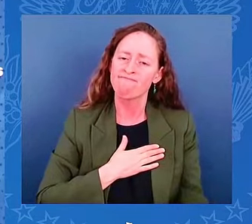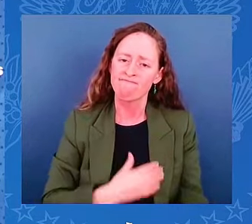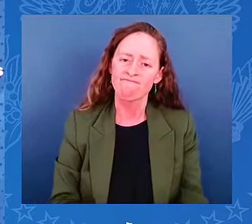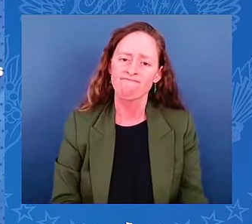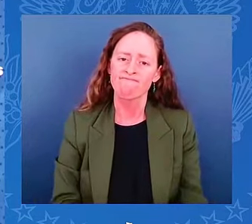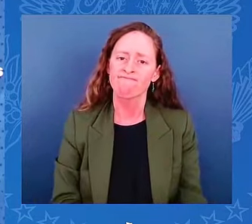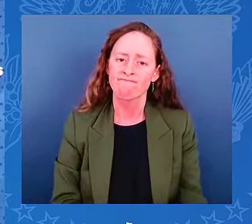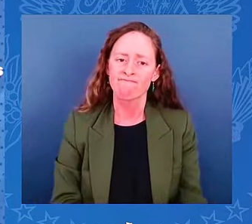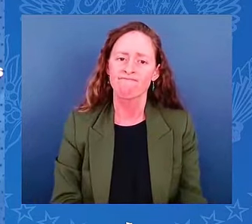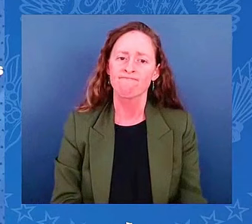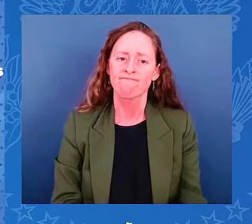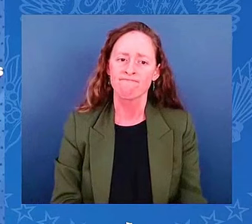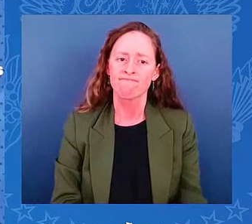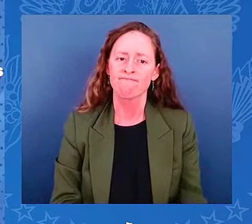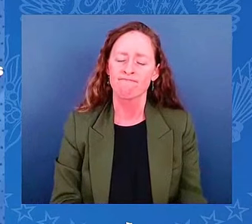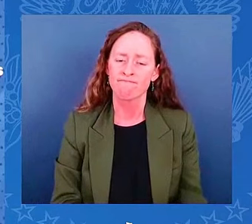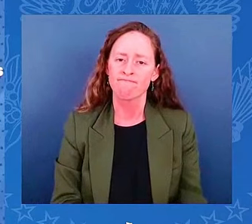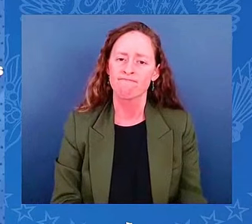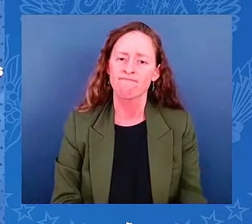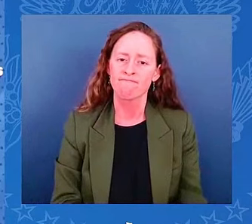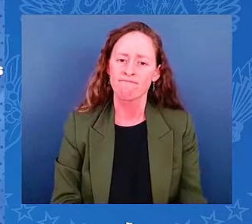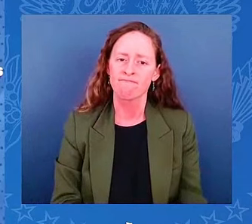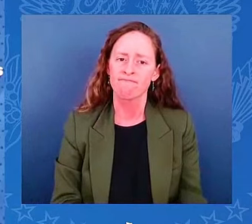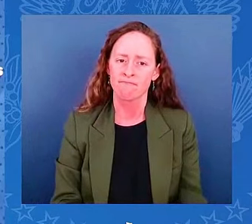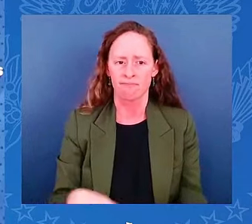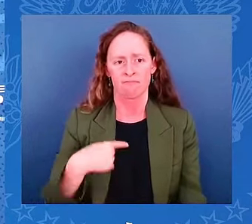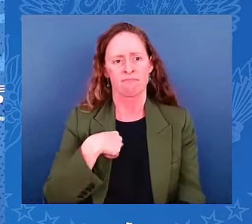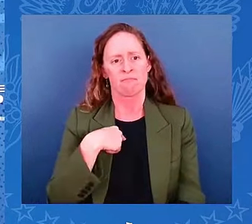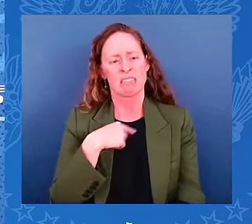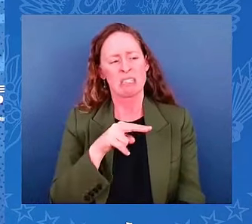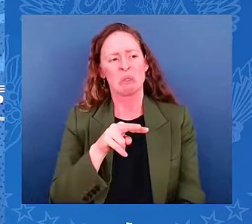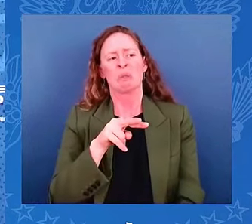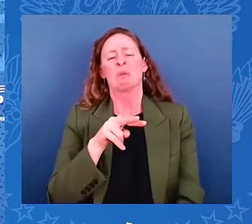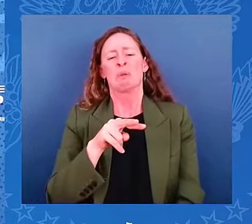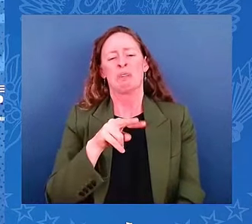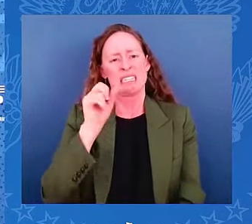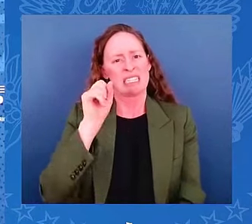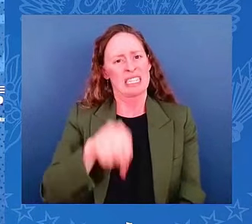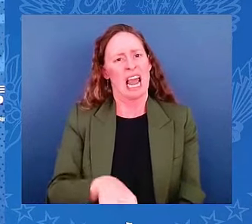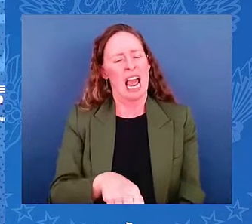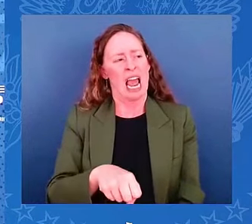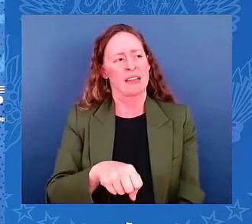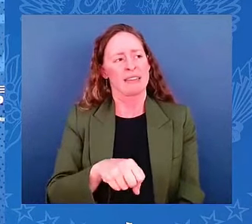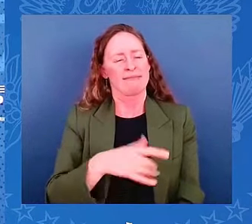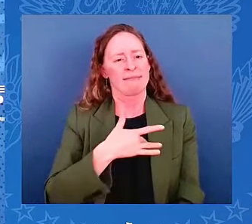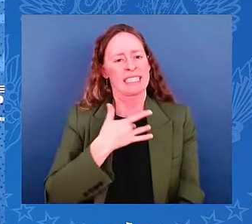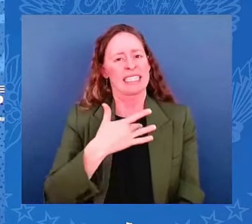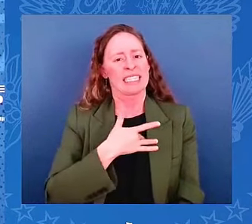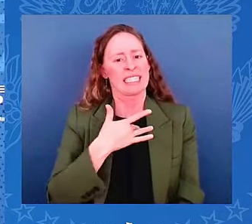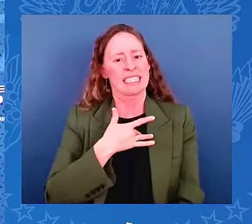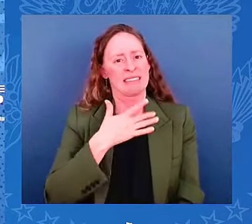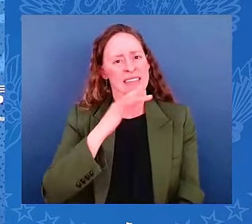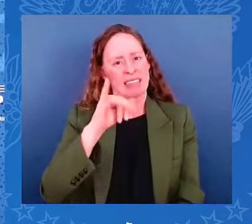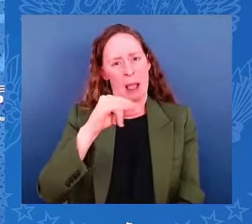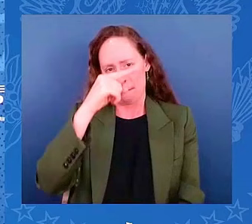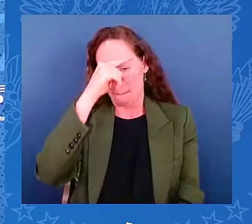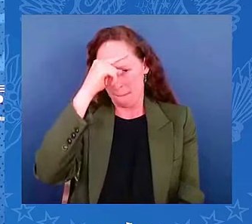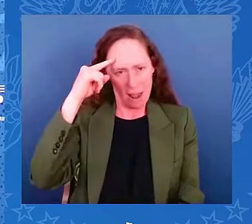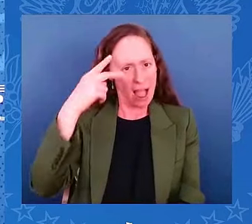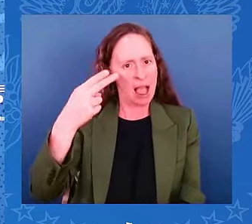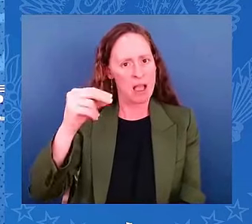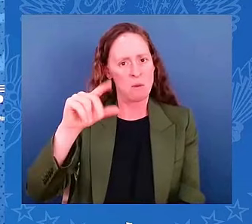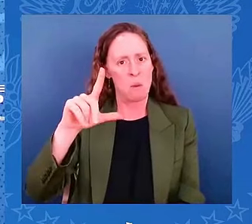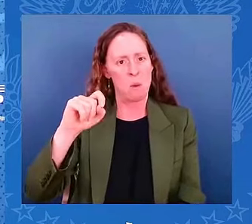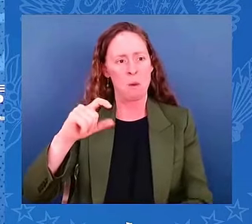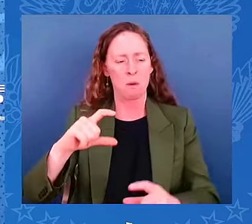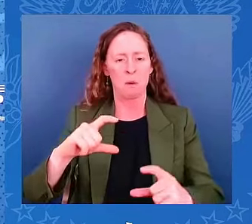You can almost feel that black hole they feel in the center of their chest, like they're being sucked in. There's no way out. If they have remaining